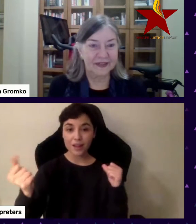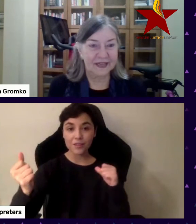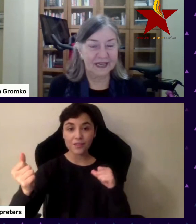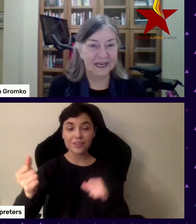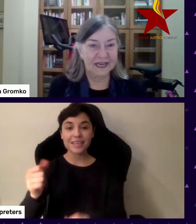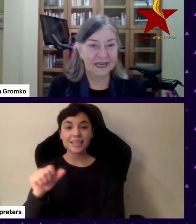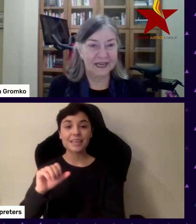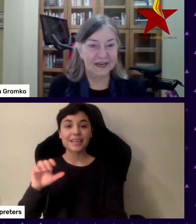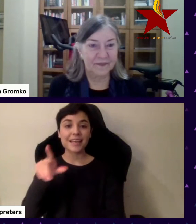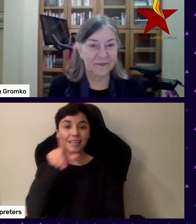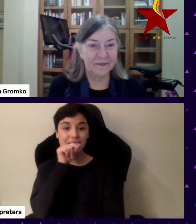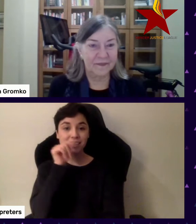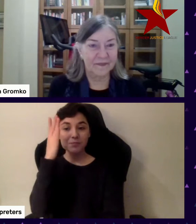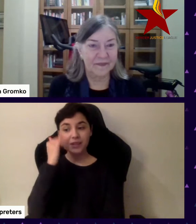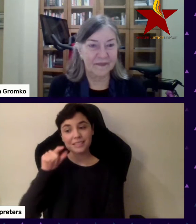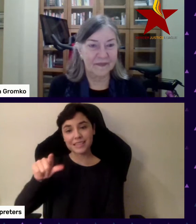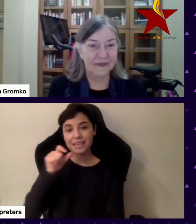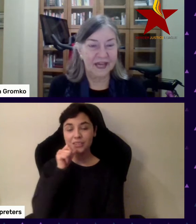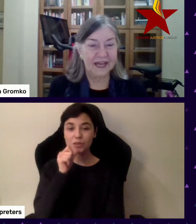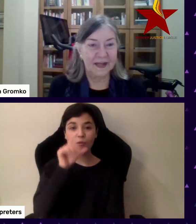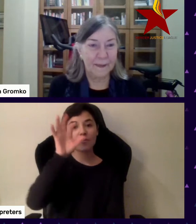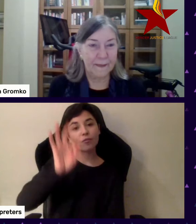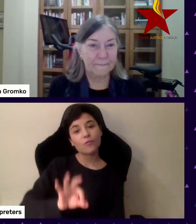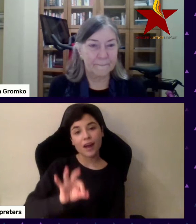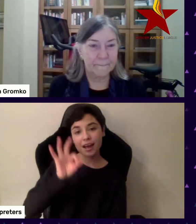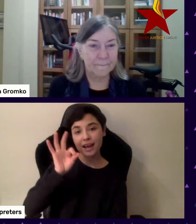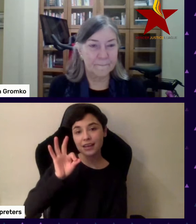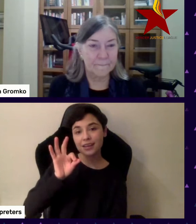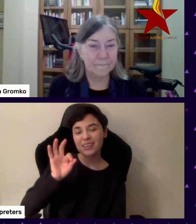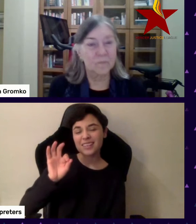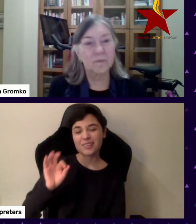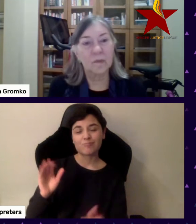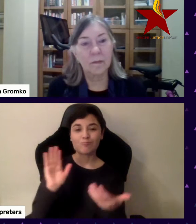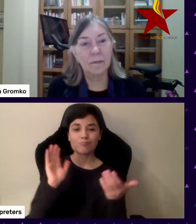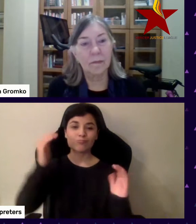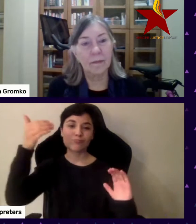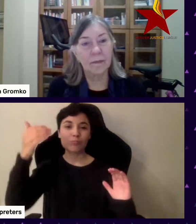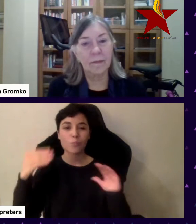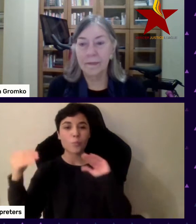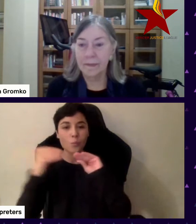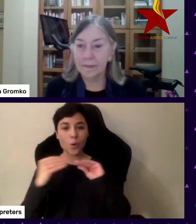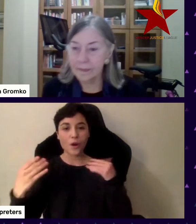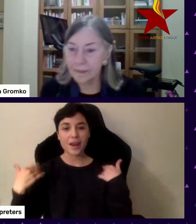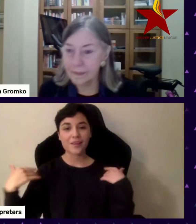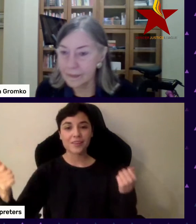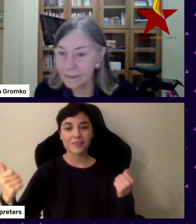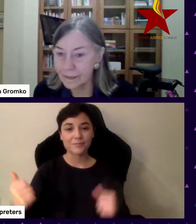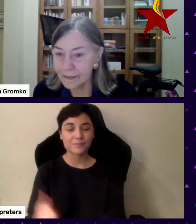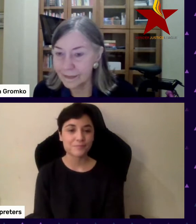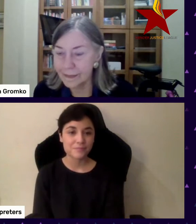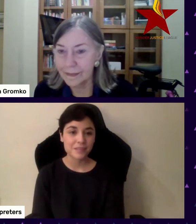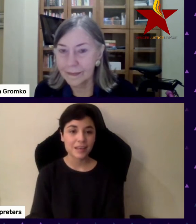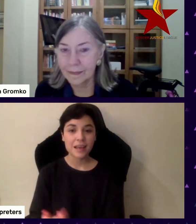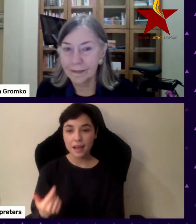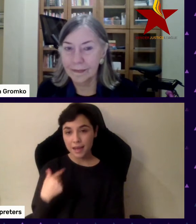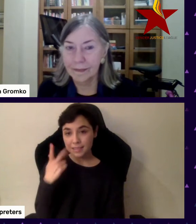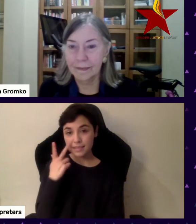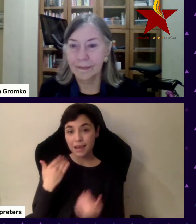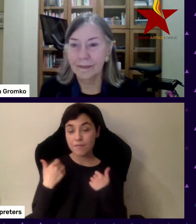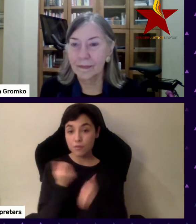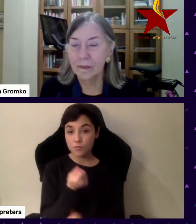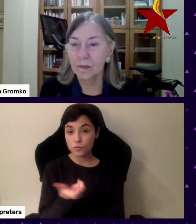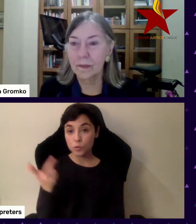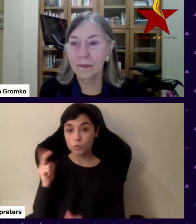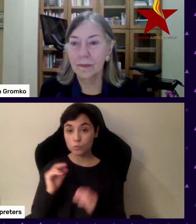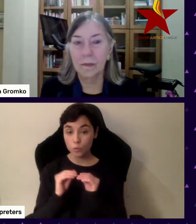Anyway, so I thought that was clever. So we got a couple more questions and we'll probably wrap it up here pretty quickly. But